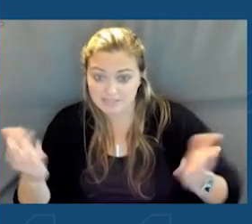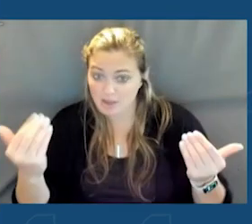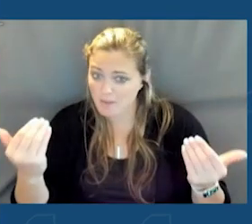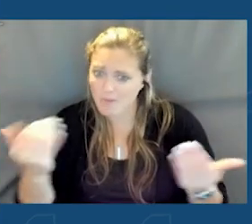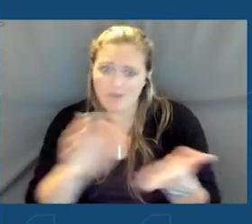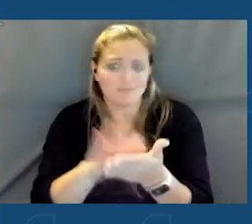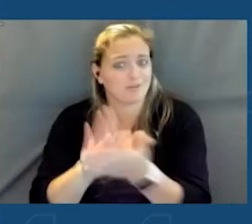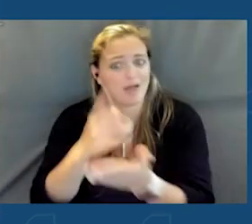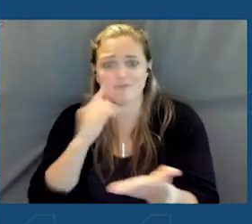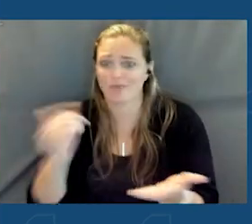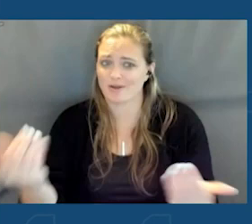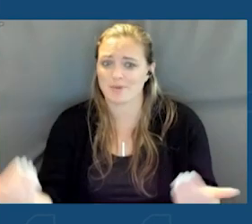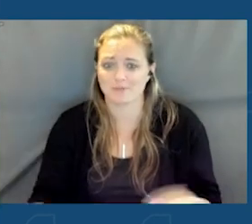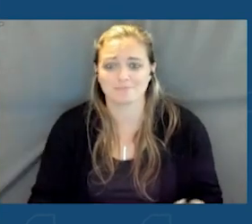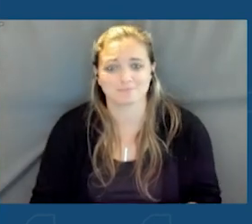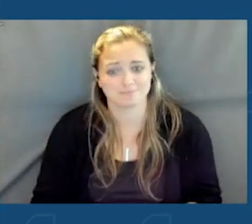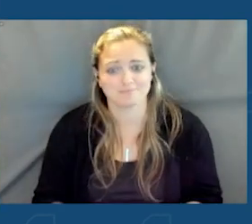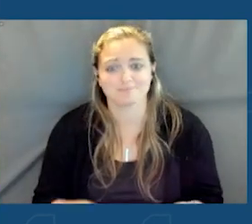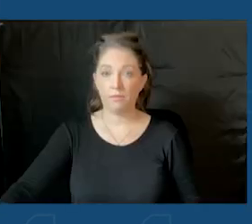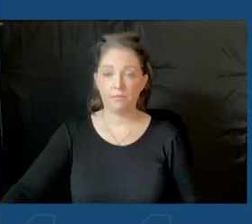that.